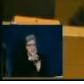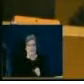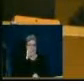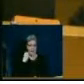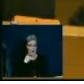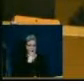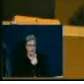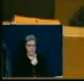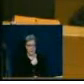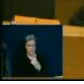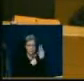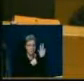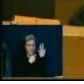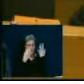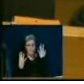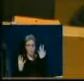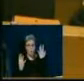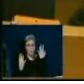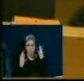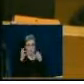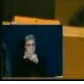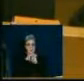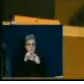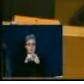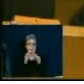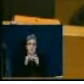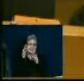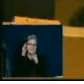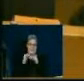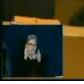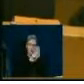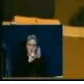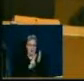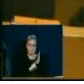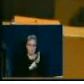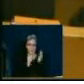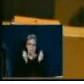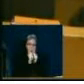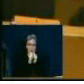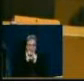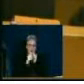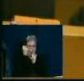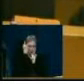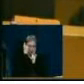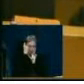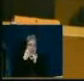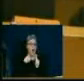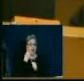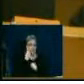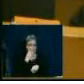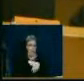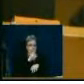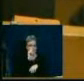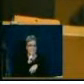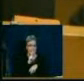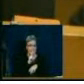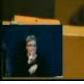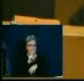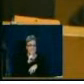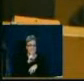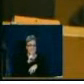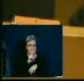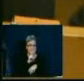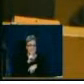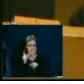voted 5-4 to extend the contract with those parameters, and I saw it on TV. They went it over with